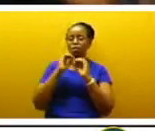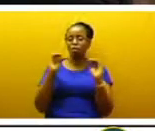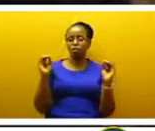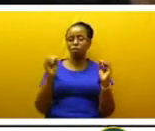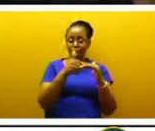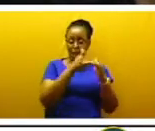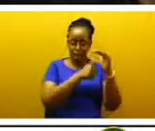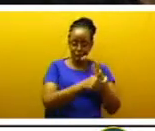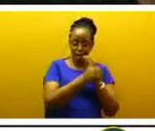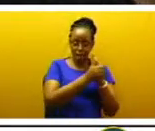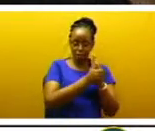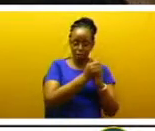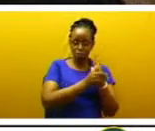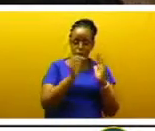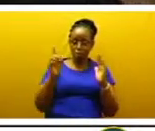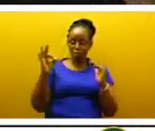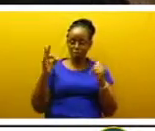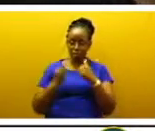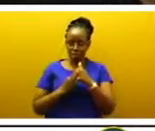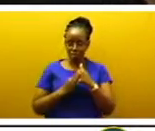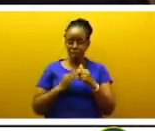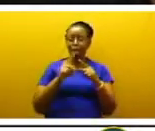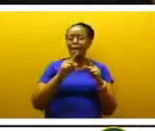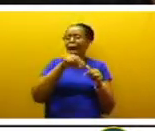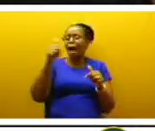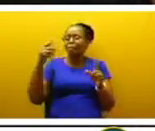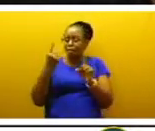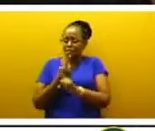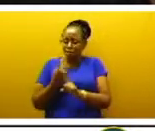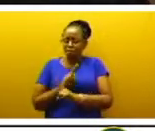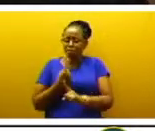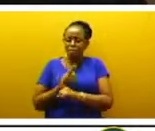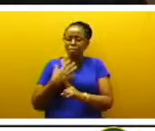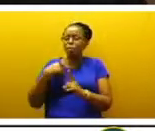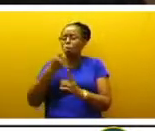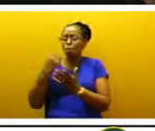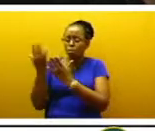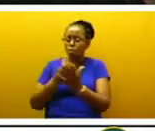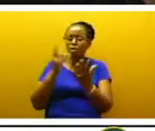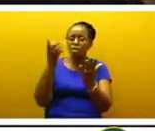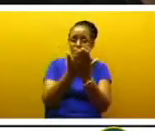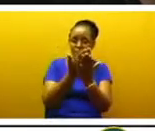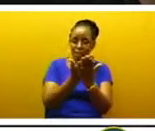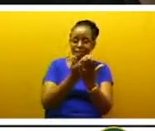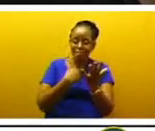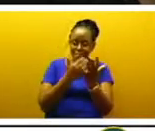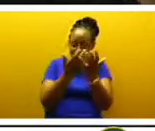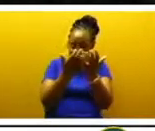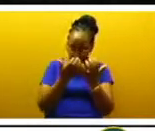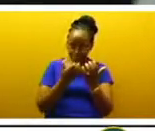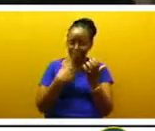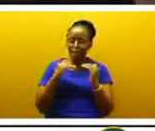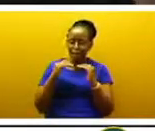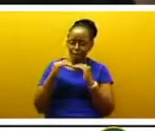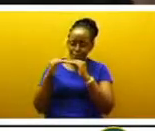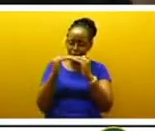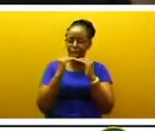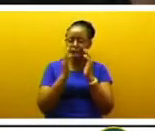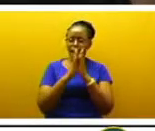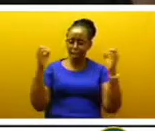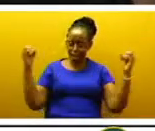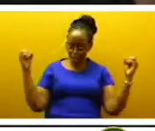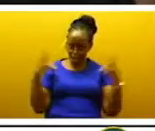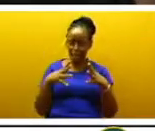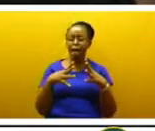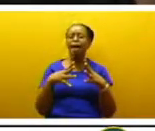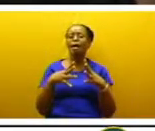Raila Odinga, the other surrogate petitioners, they need a fair and square deal that their votes were not